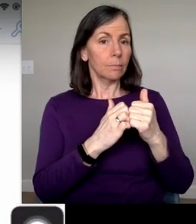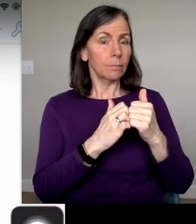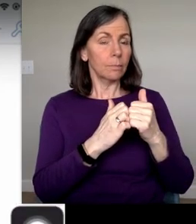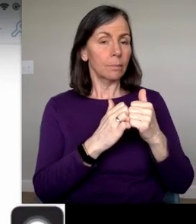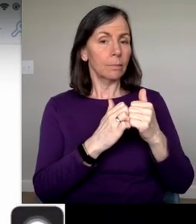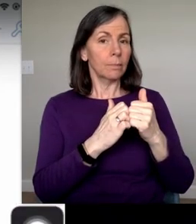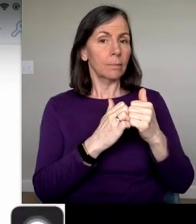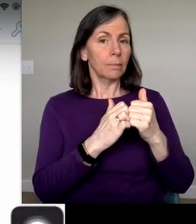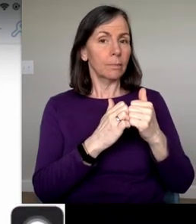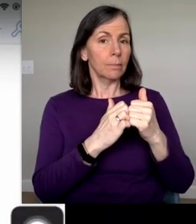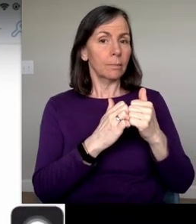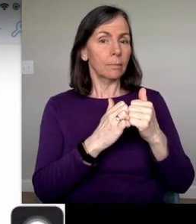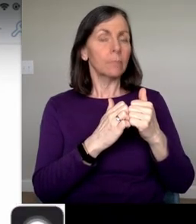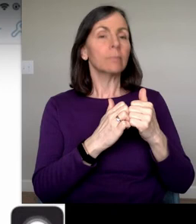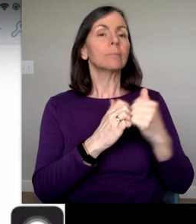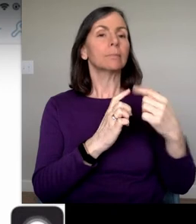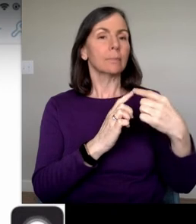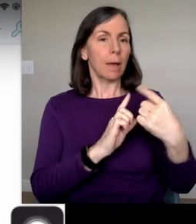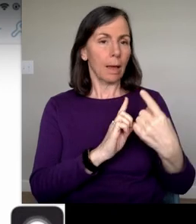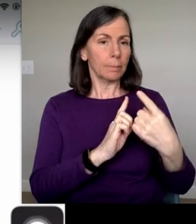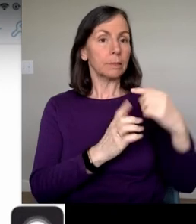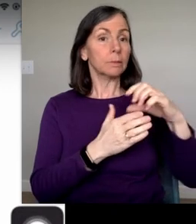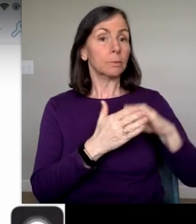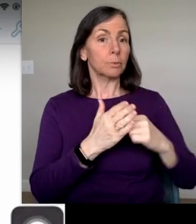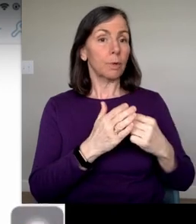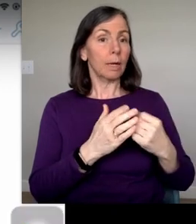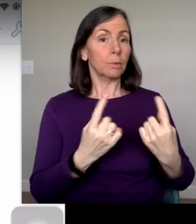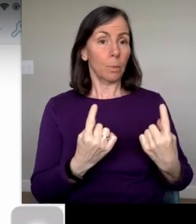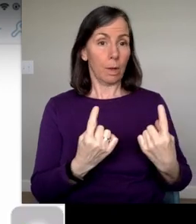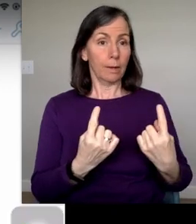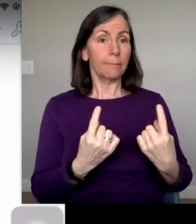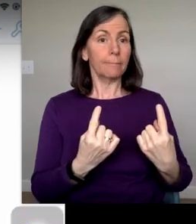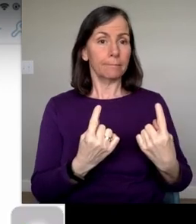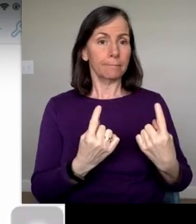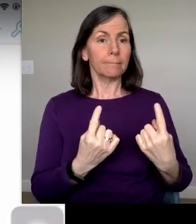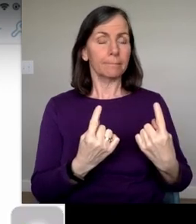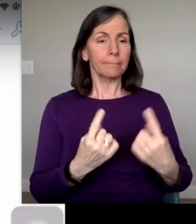So I'm going to subtract 1 from both sides.